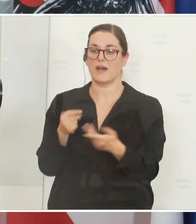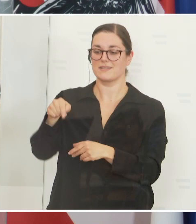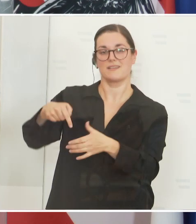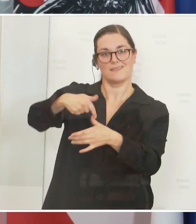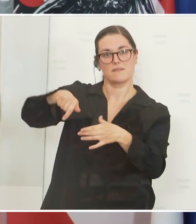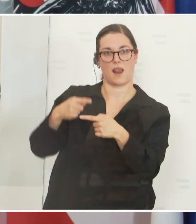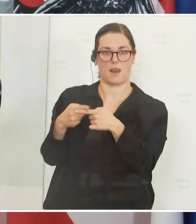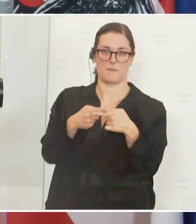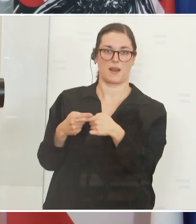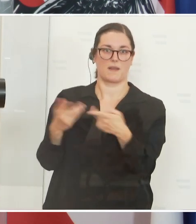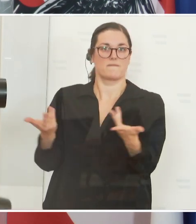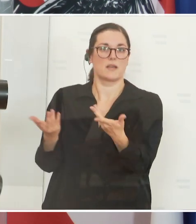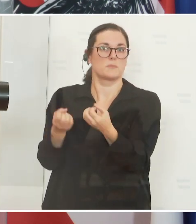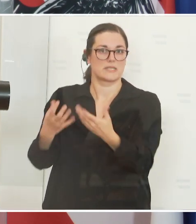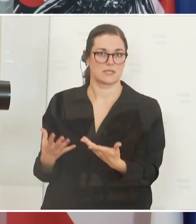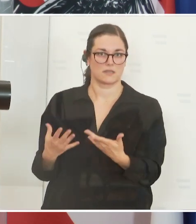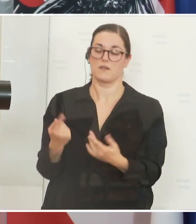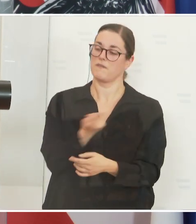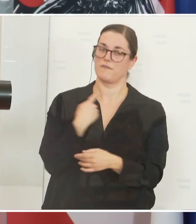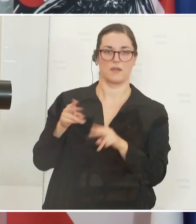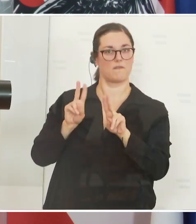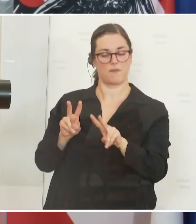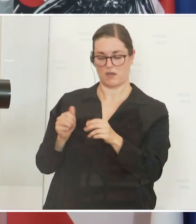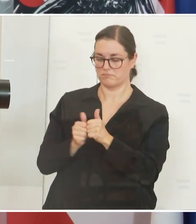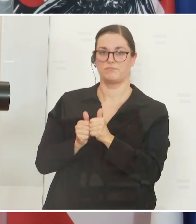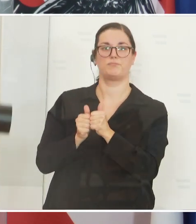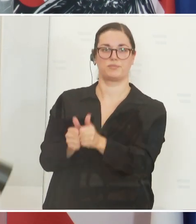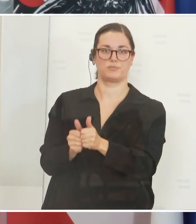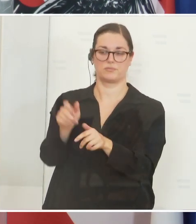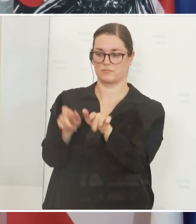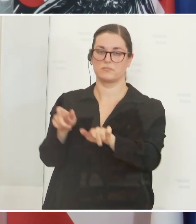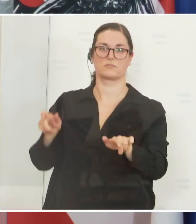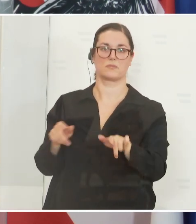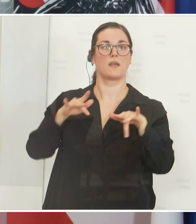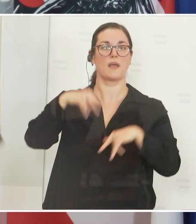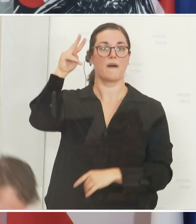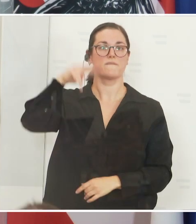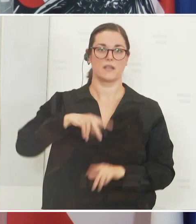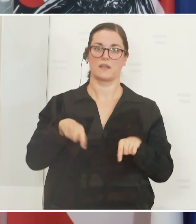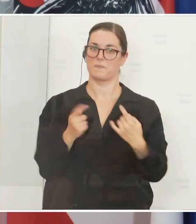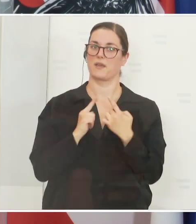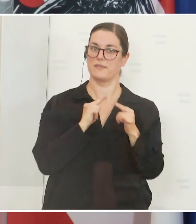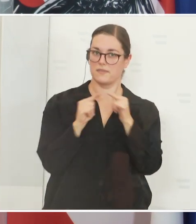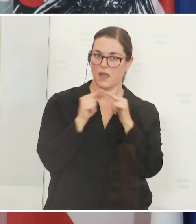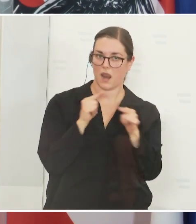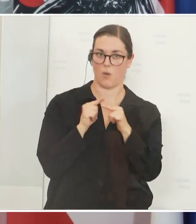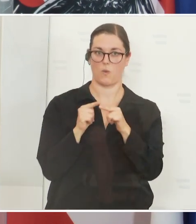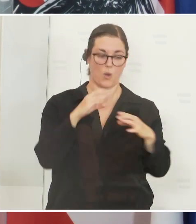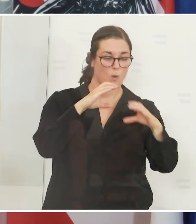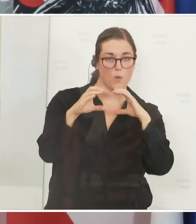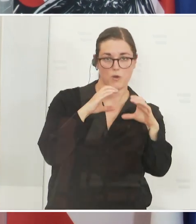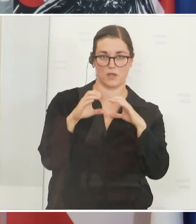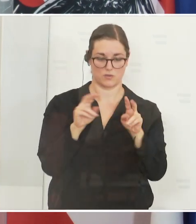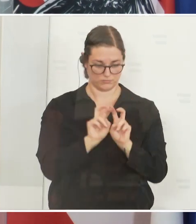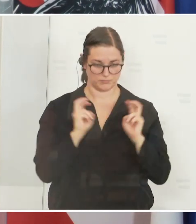stand with the people from Belarus. Vienna is a place of dialogue, of communication, of sitting down